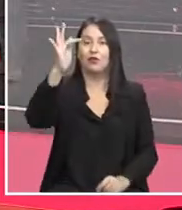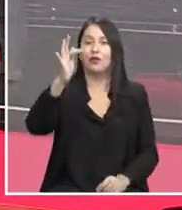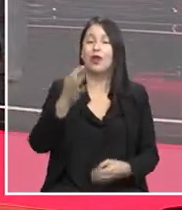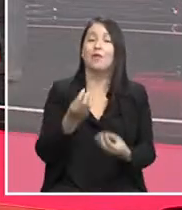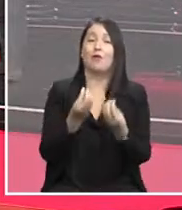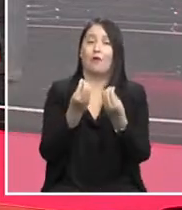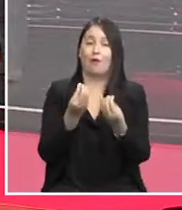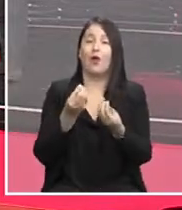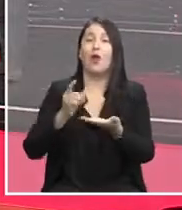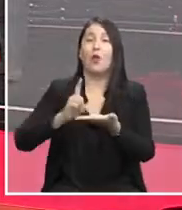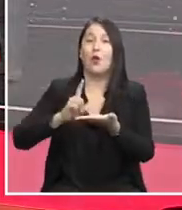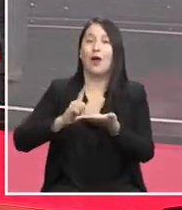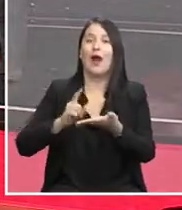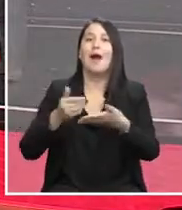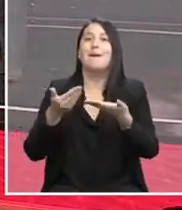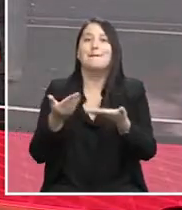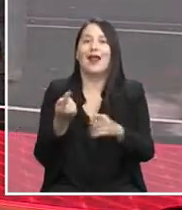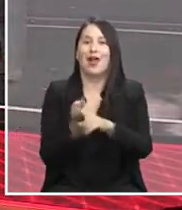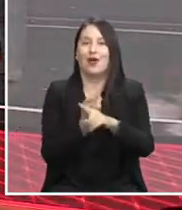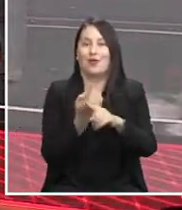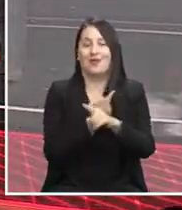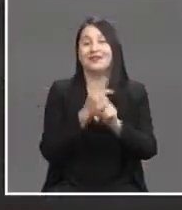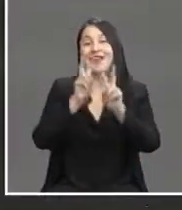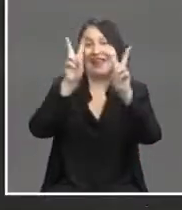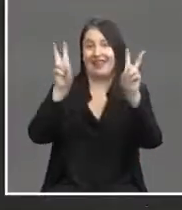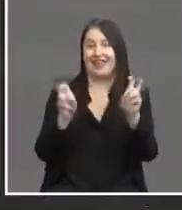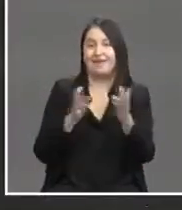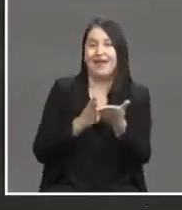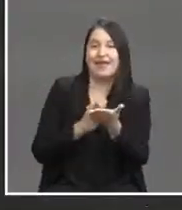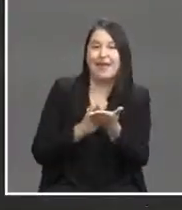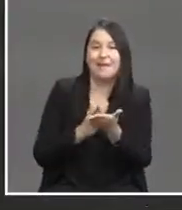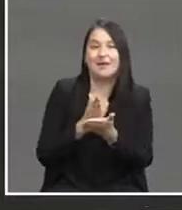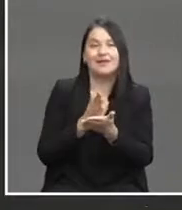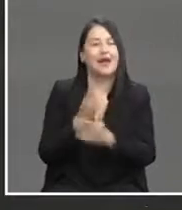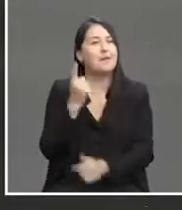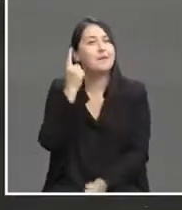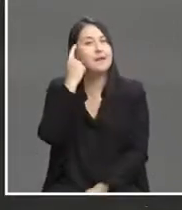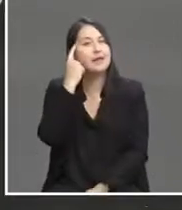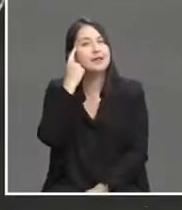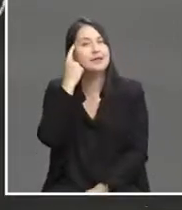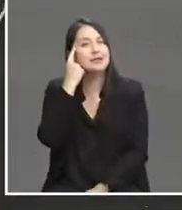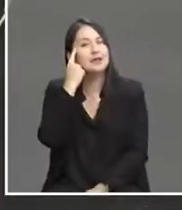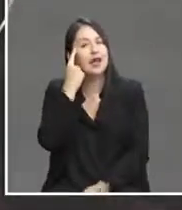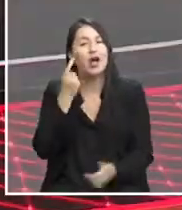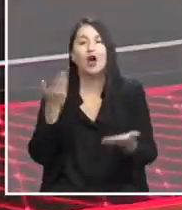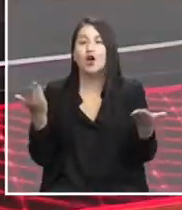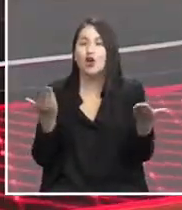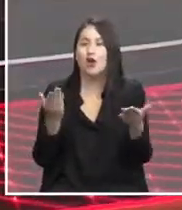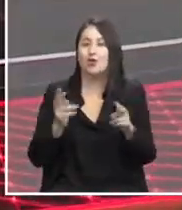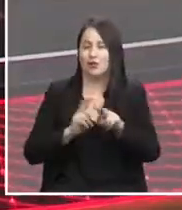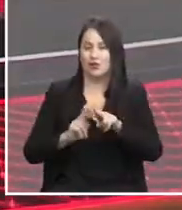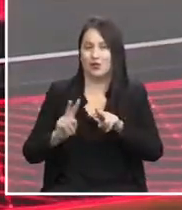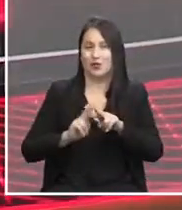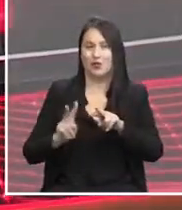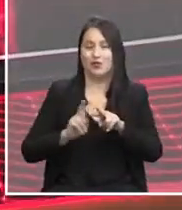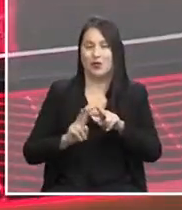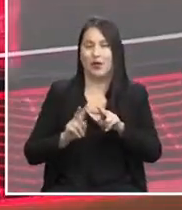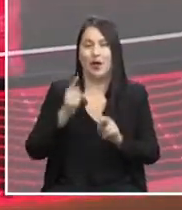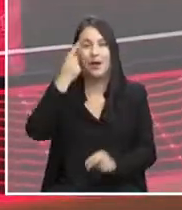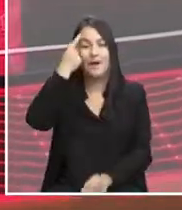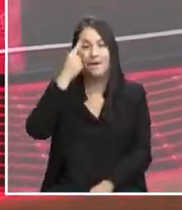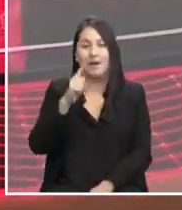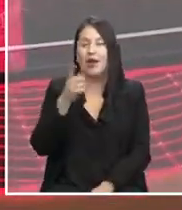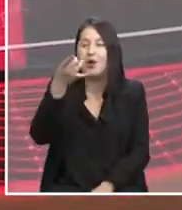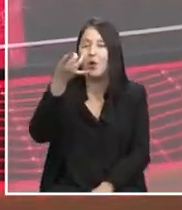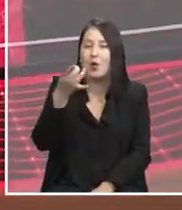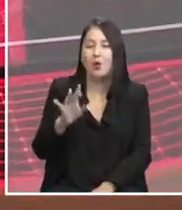thinking together how to solve it. That the only way to convive, to live together in that